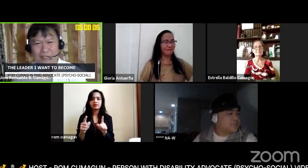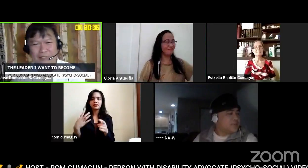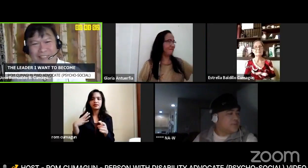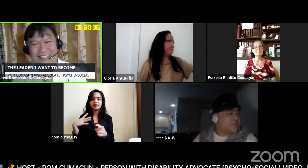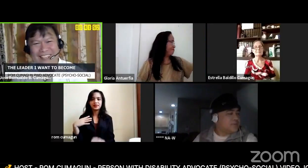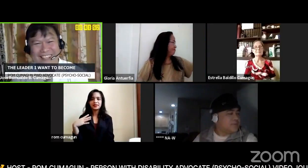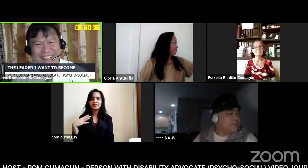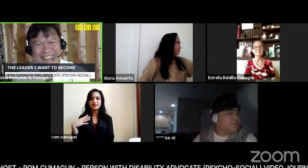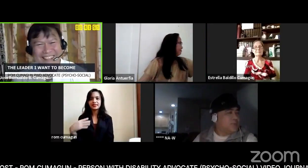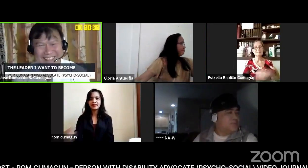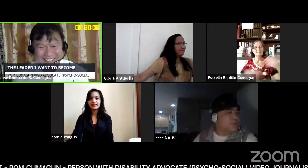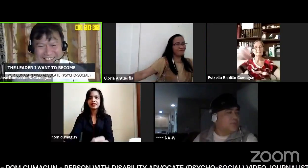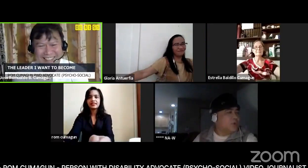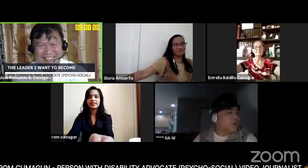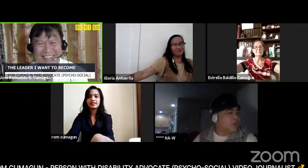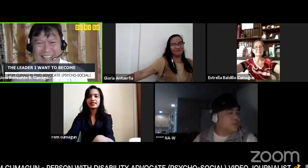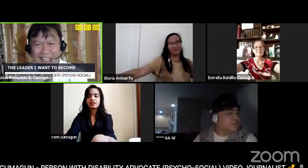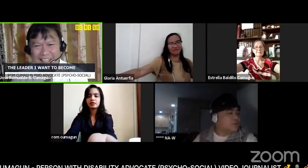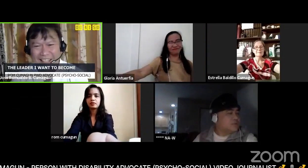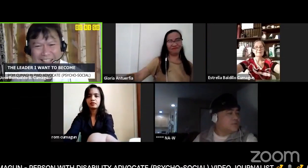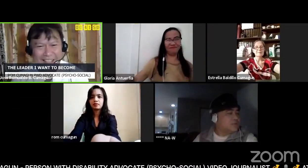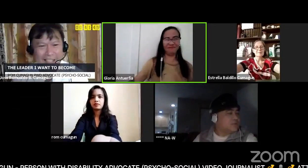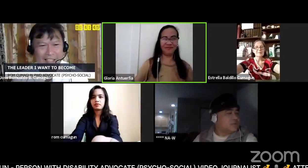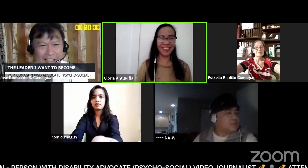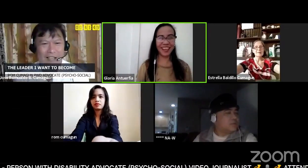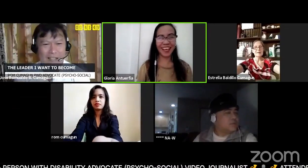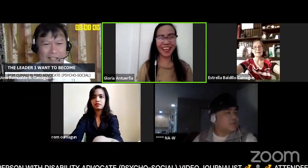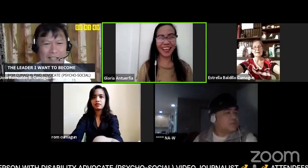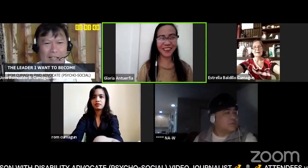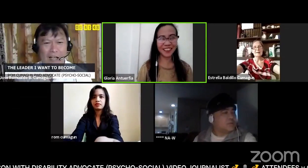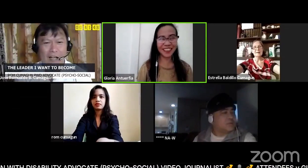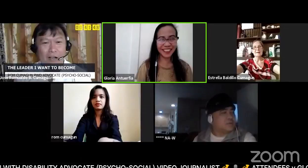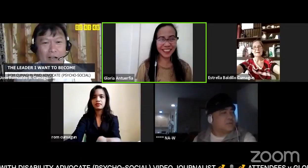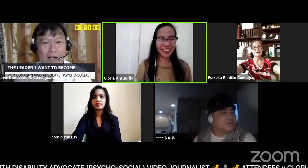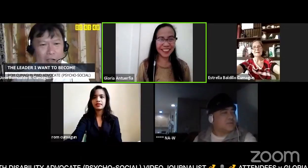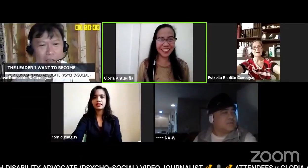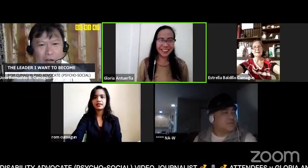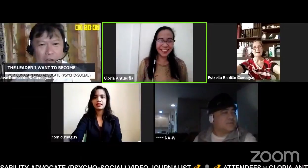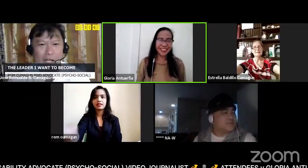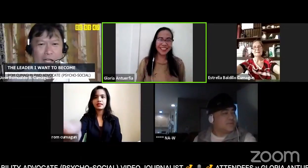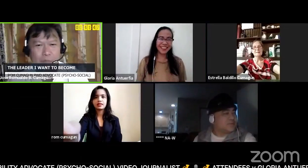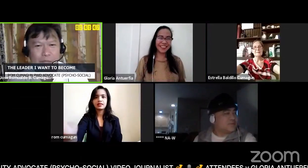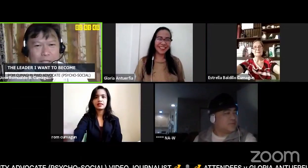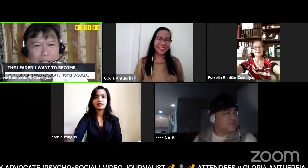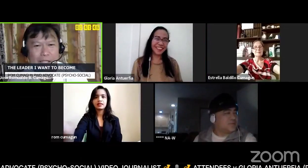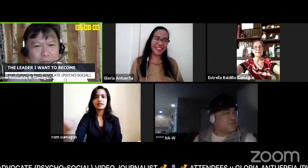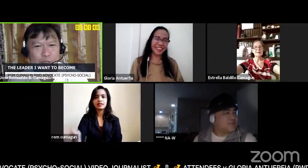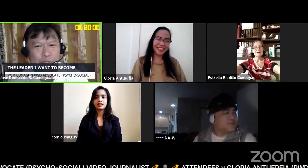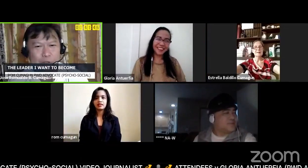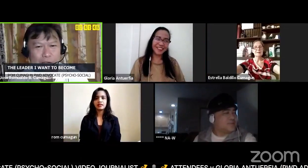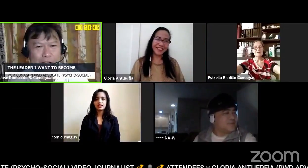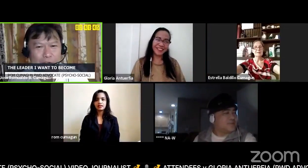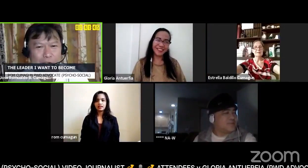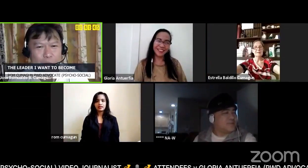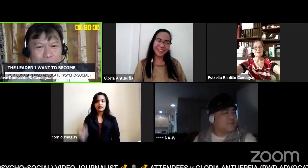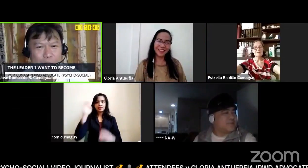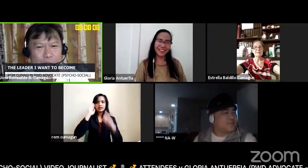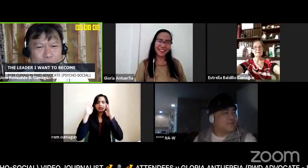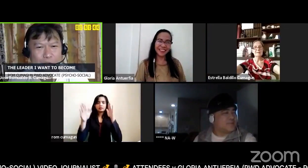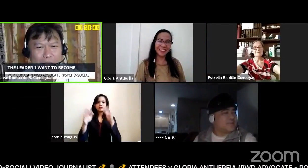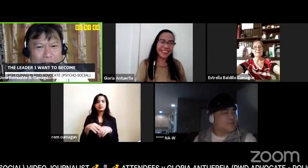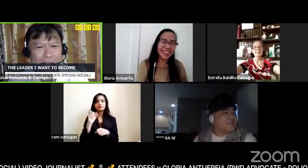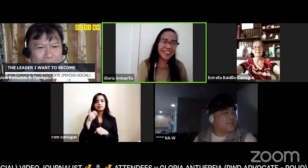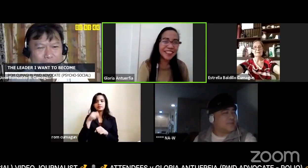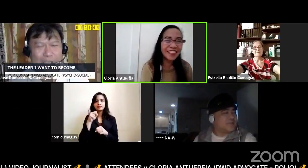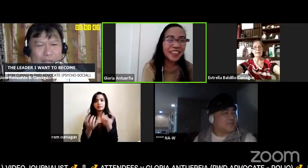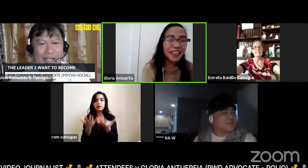Anyway, we'll do our best. Please mute Gloria. Hello. Oo nga, maybe I can mute Gloria first. I